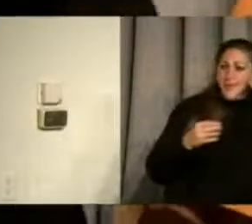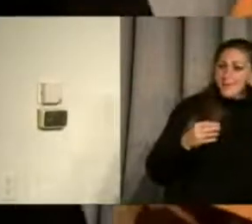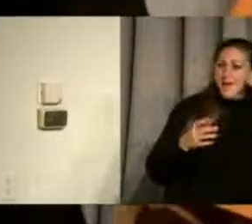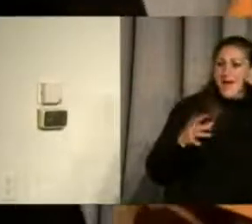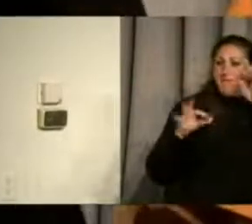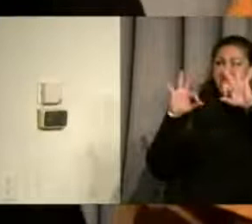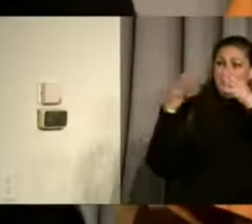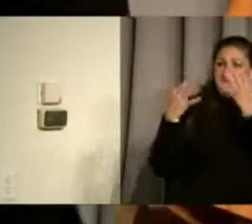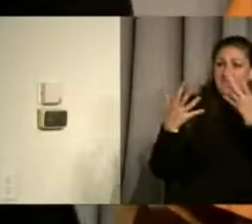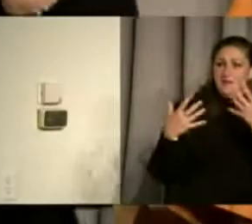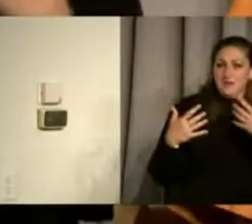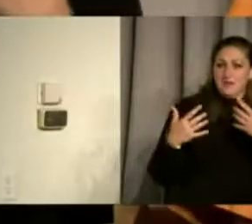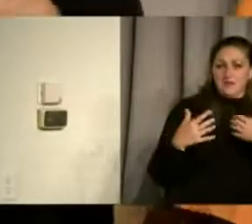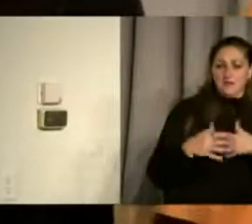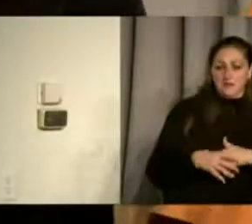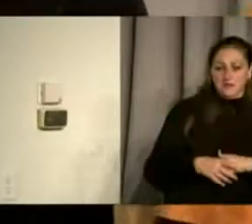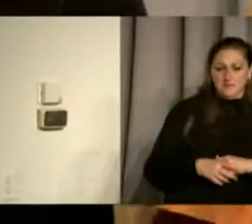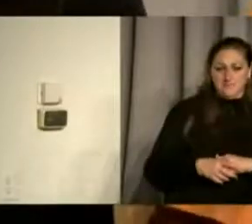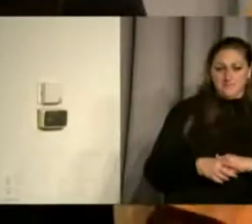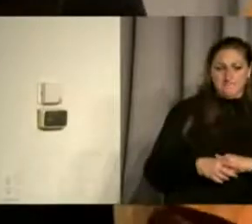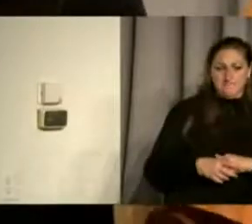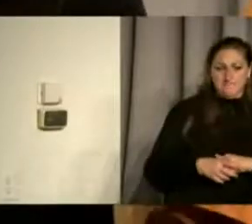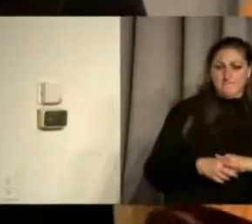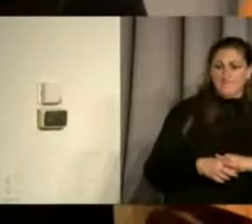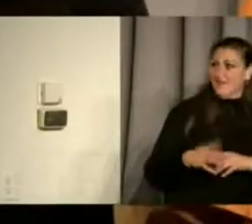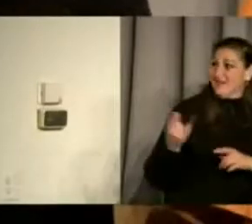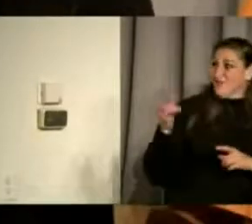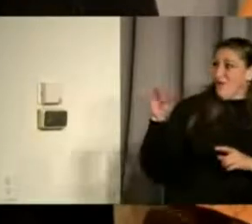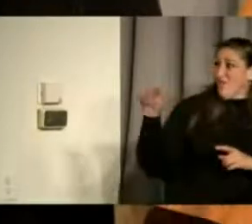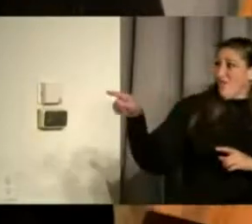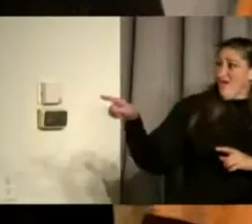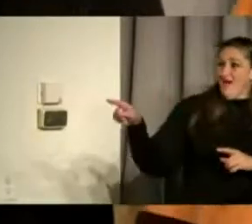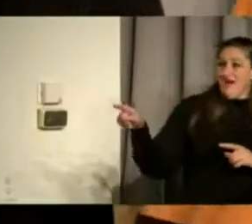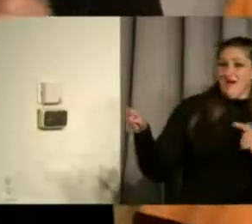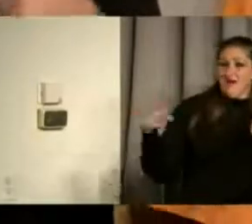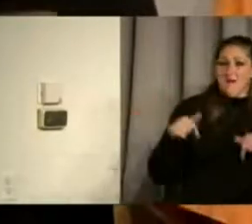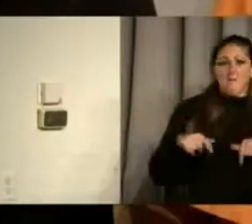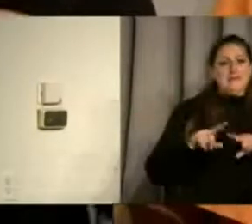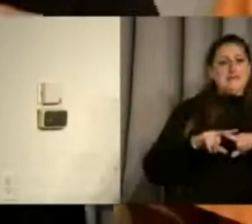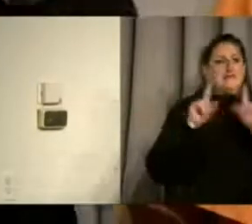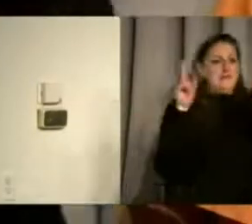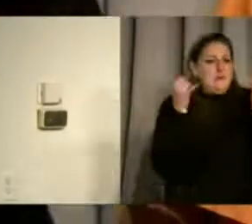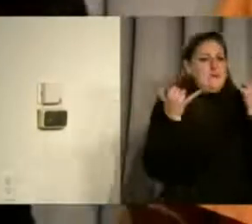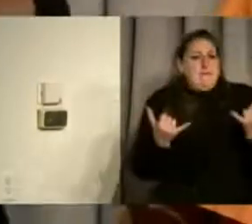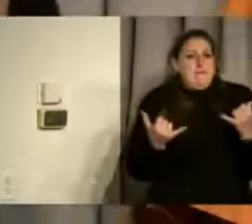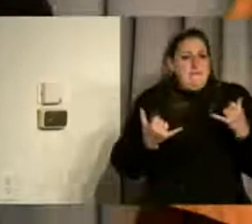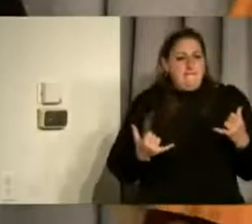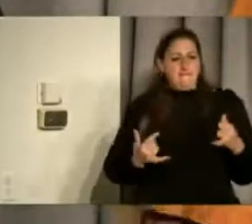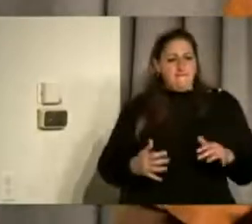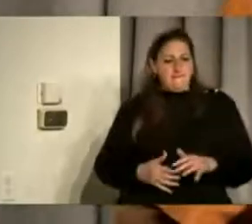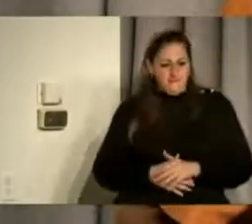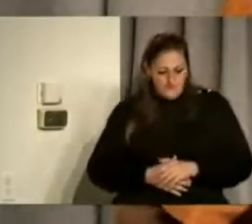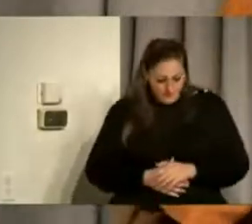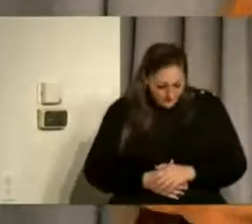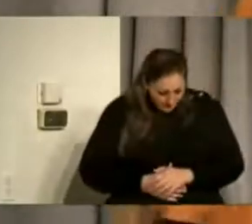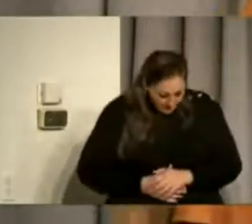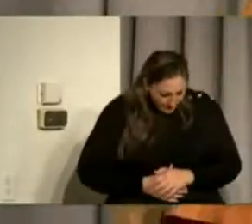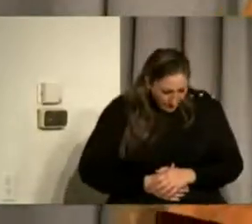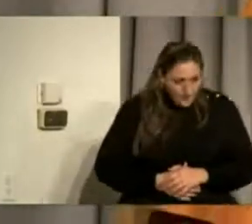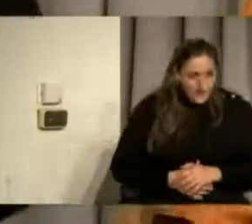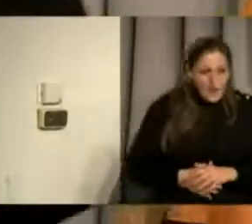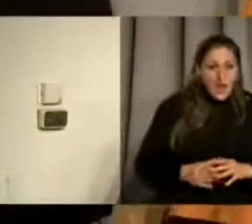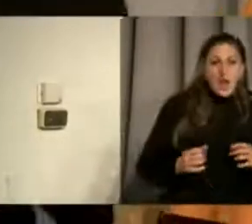contaminated, they didn't want me back. It's different now. I'm much